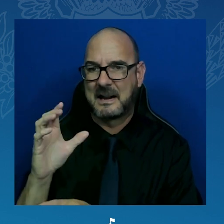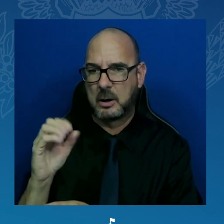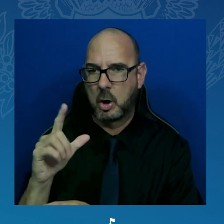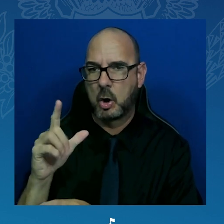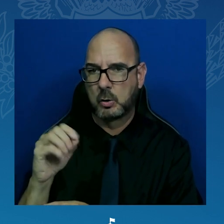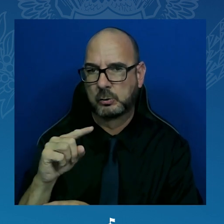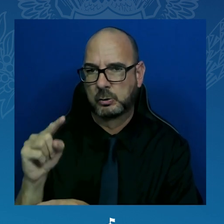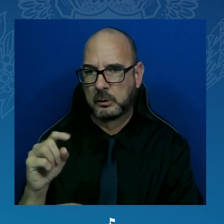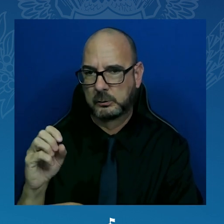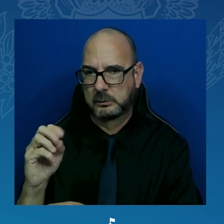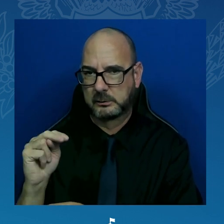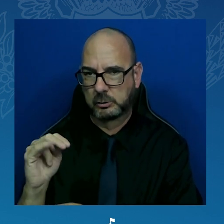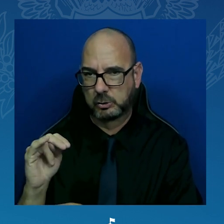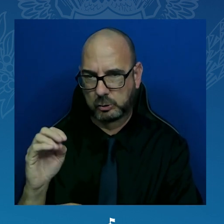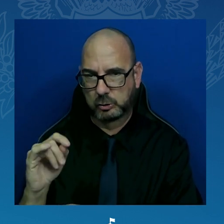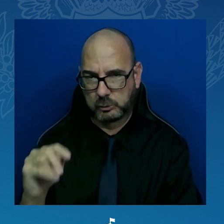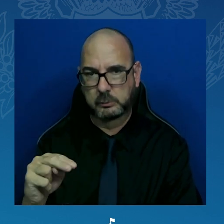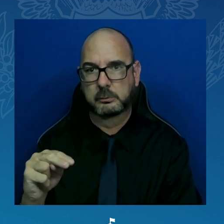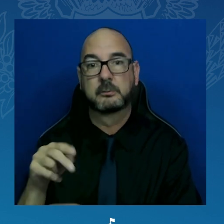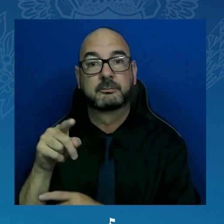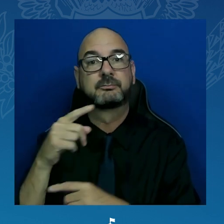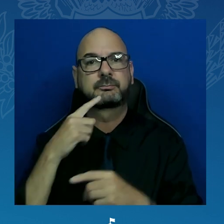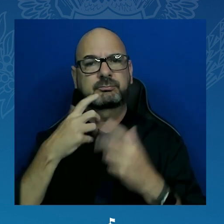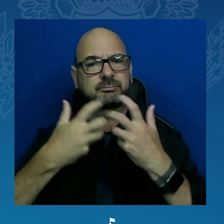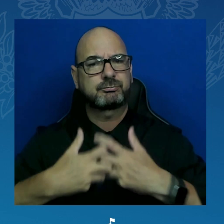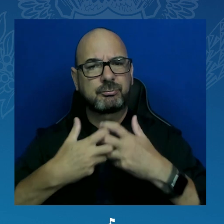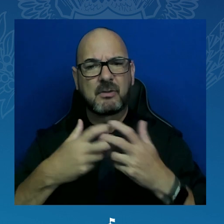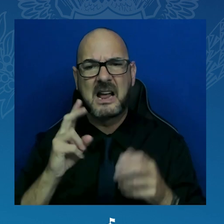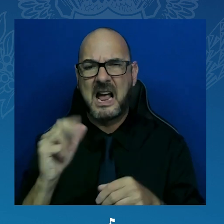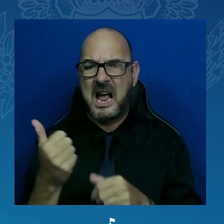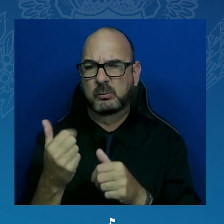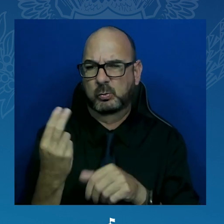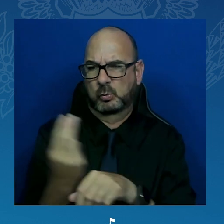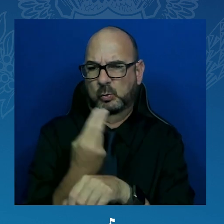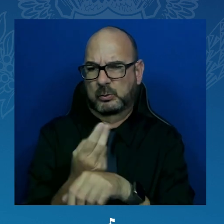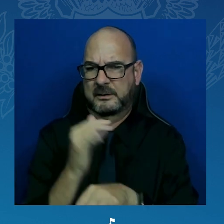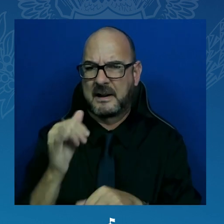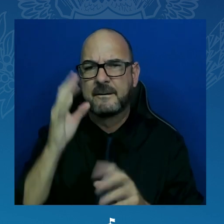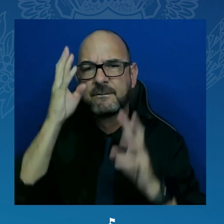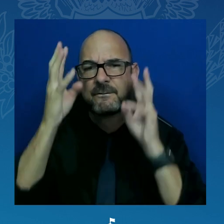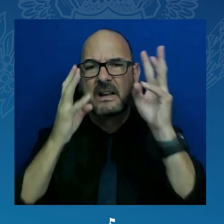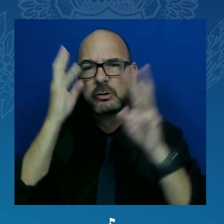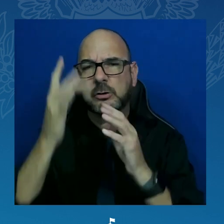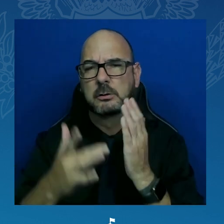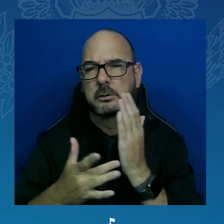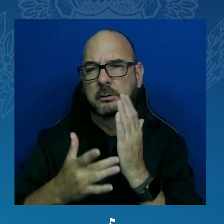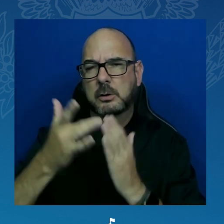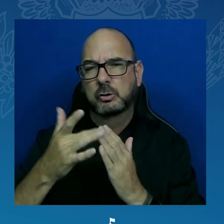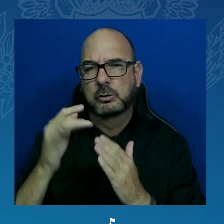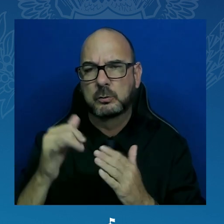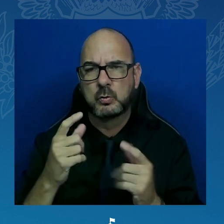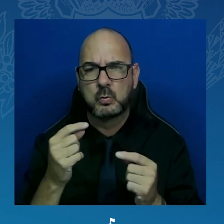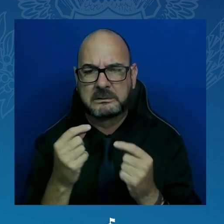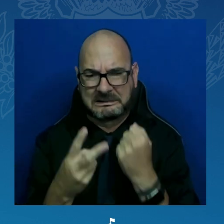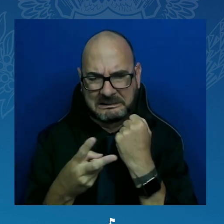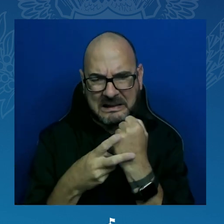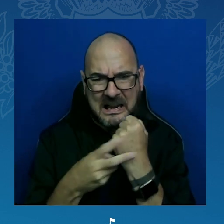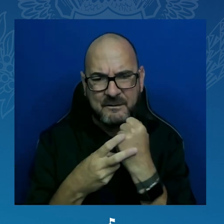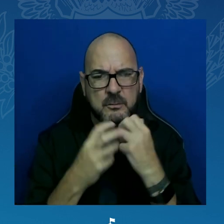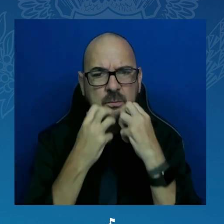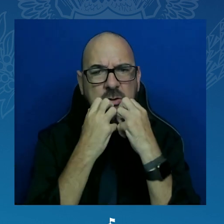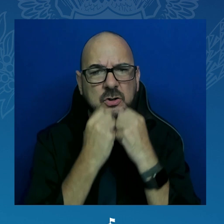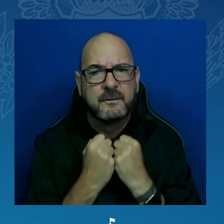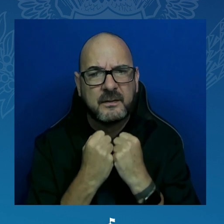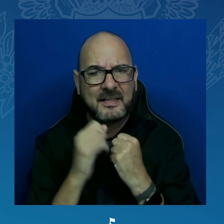rest of the globe in terms of how we use the best of innovation and science and technology to preserve some of our Earth's